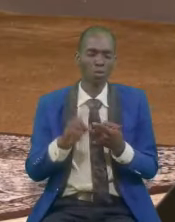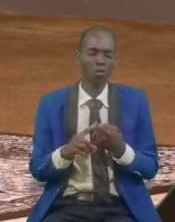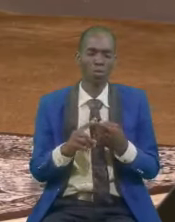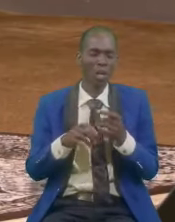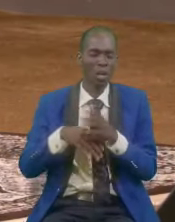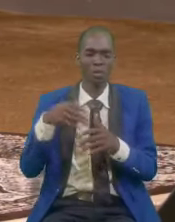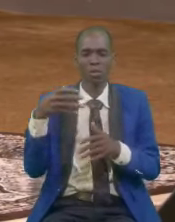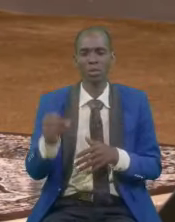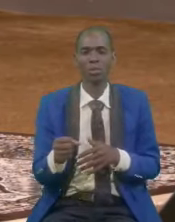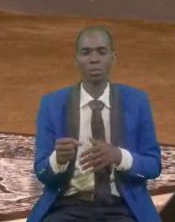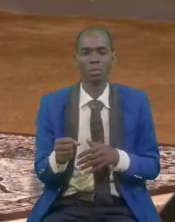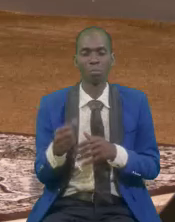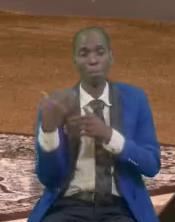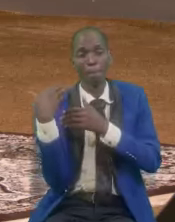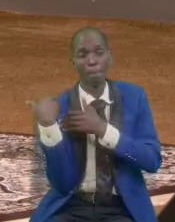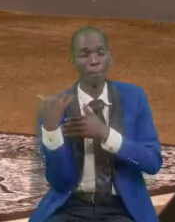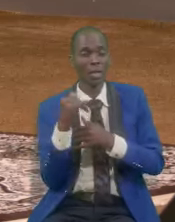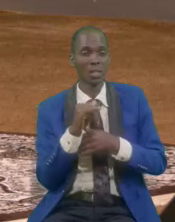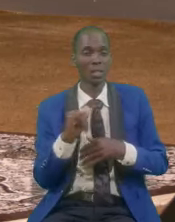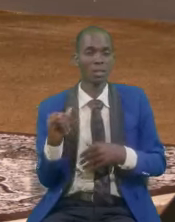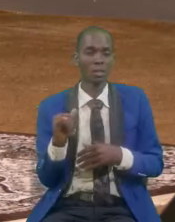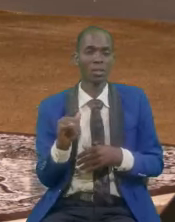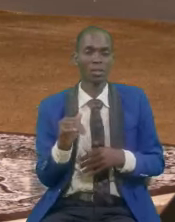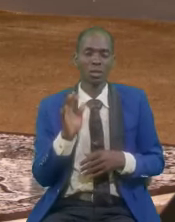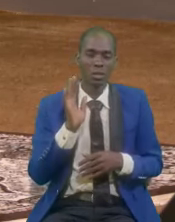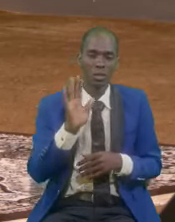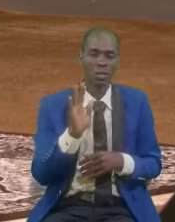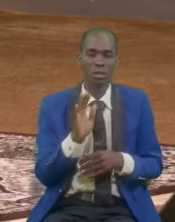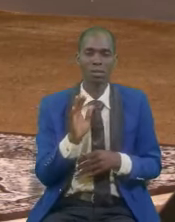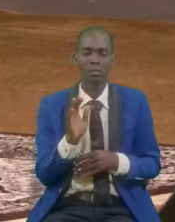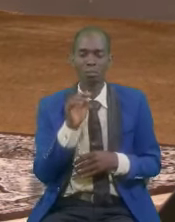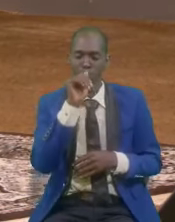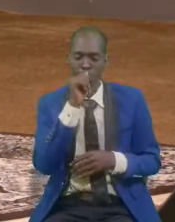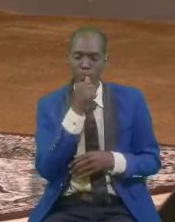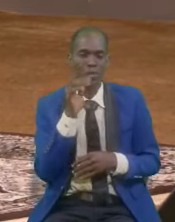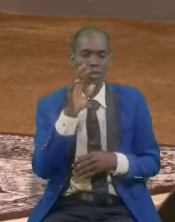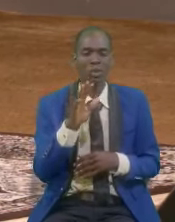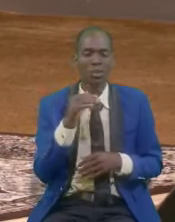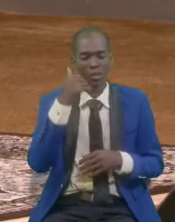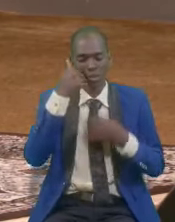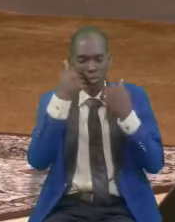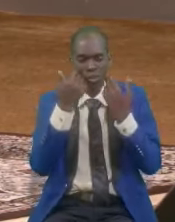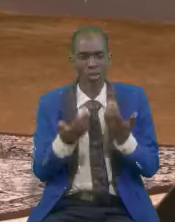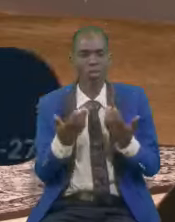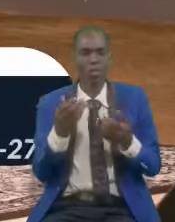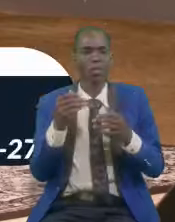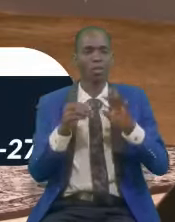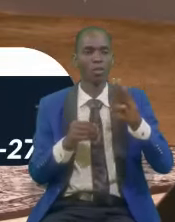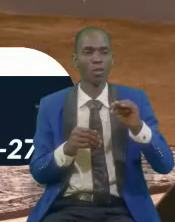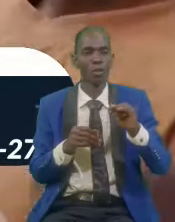camp, bearing his reproach. Verse 14, for here have we